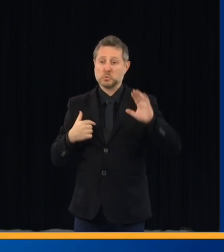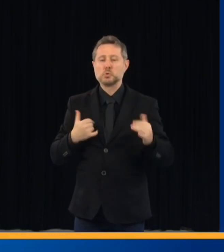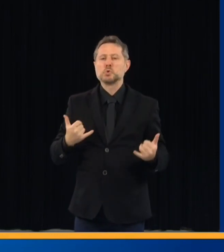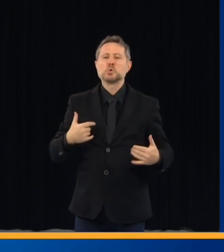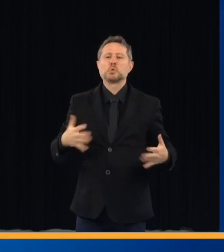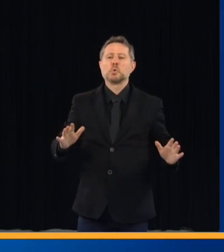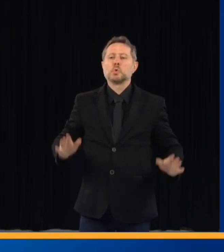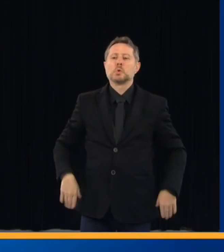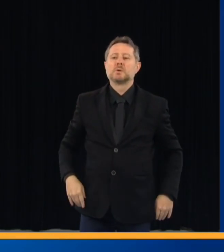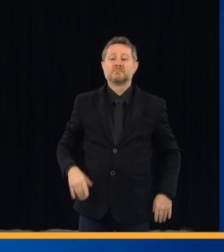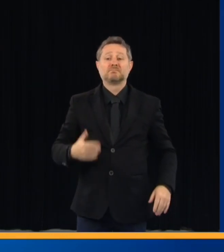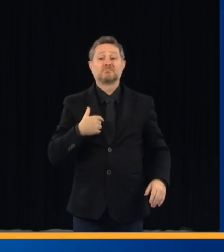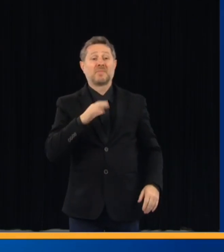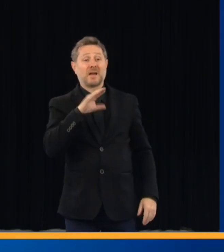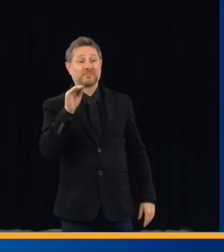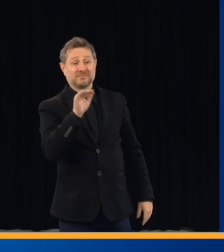them